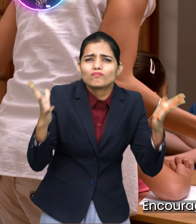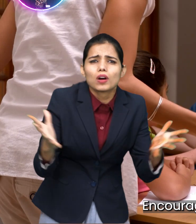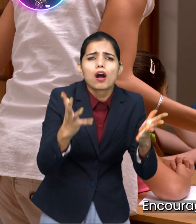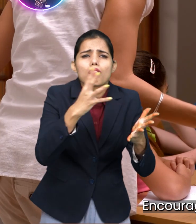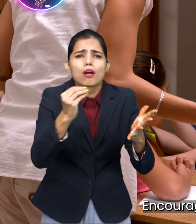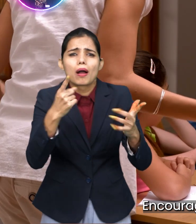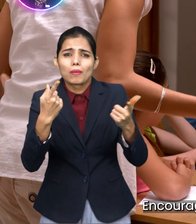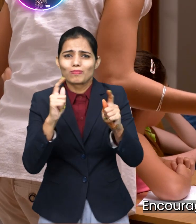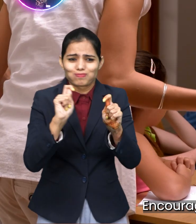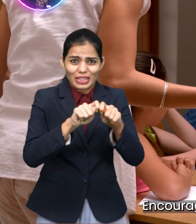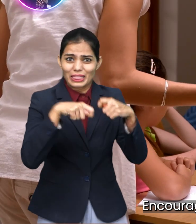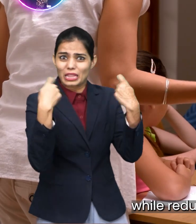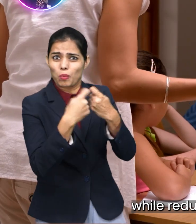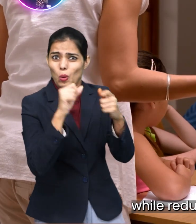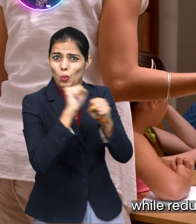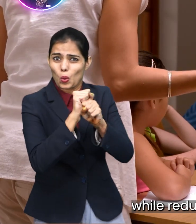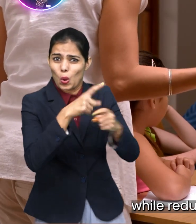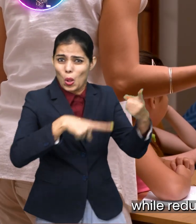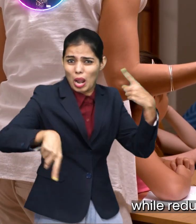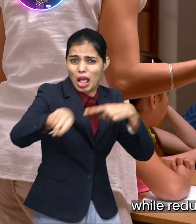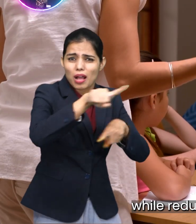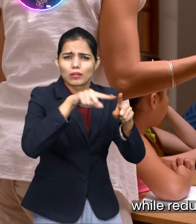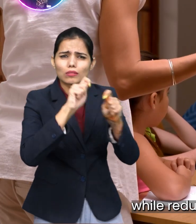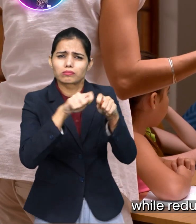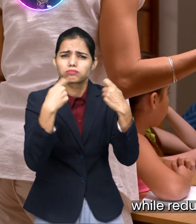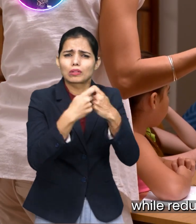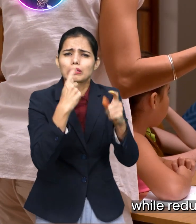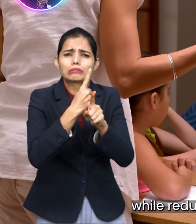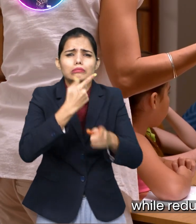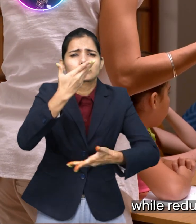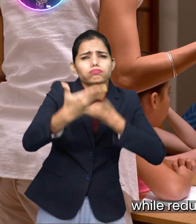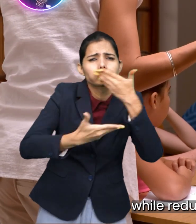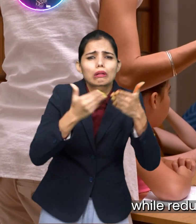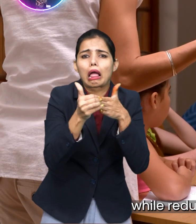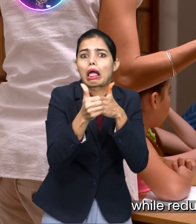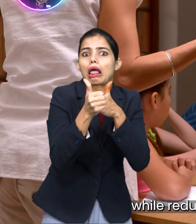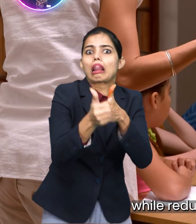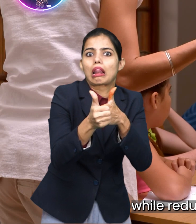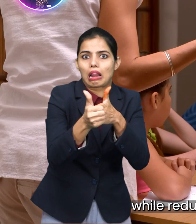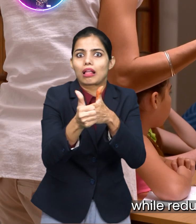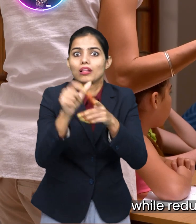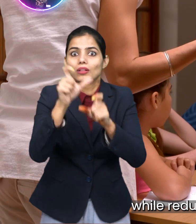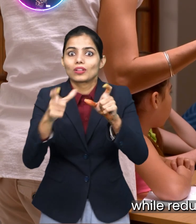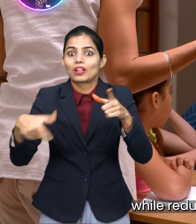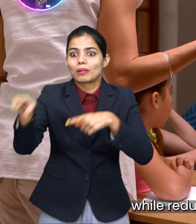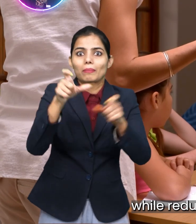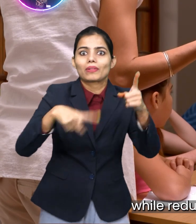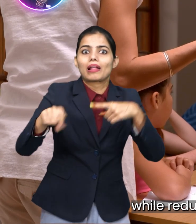Encourage dialogue and teamwork while reducing teacher-led instruction.